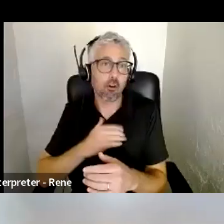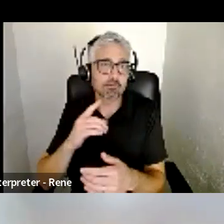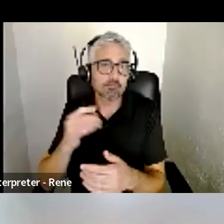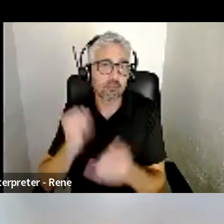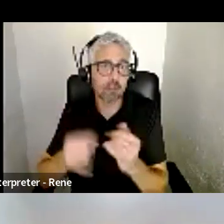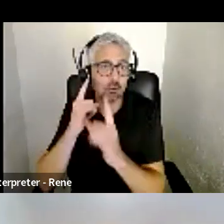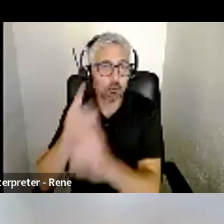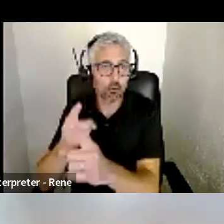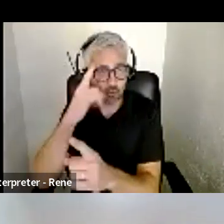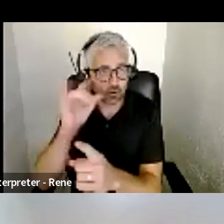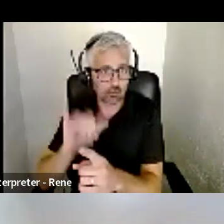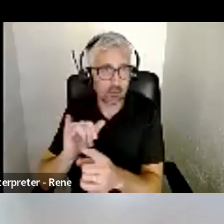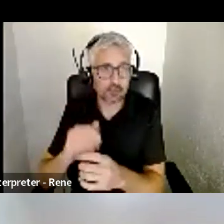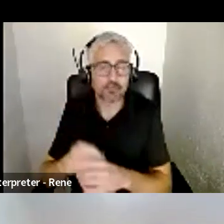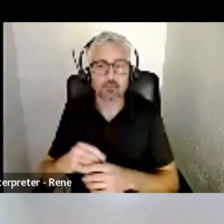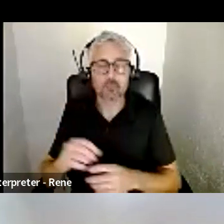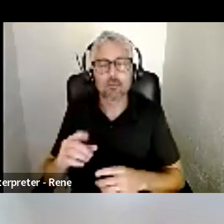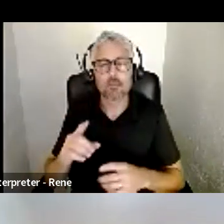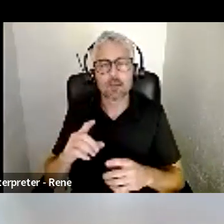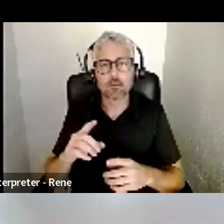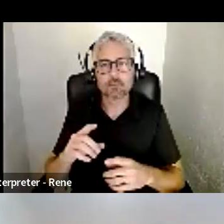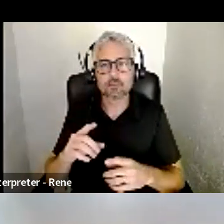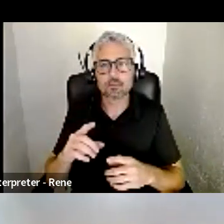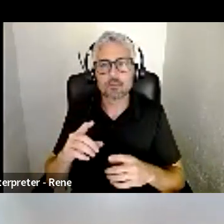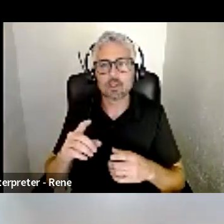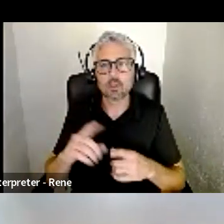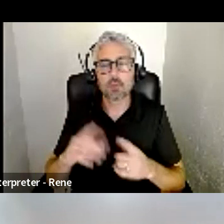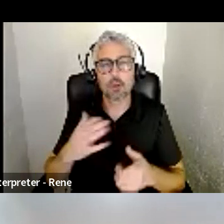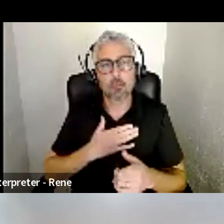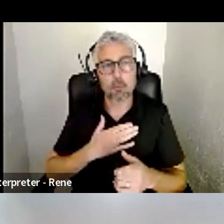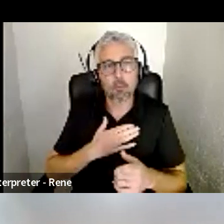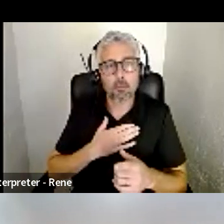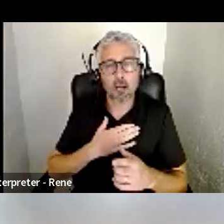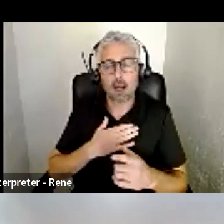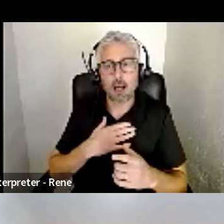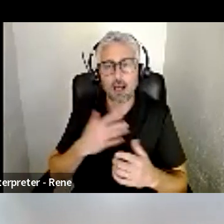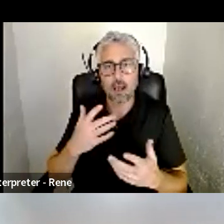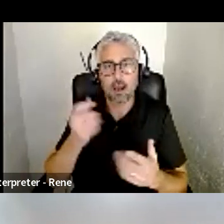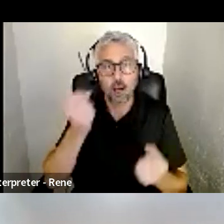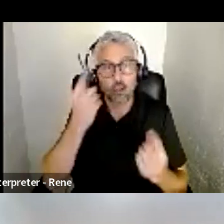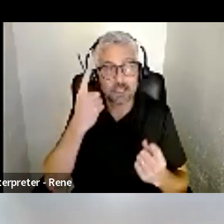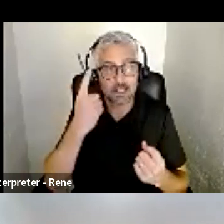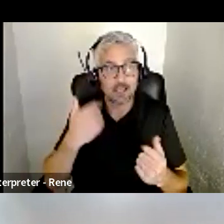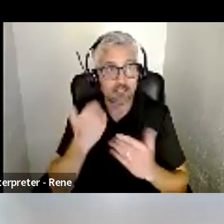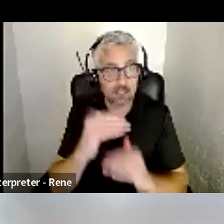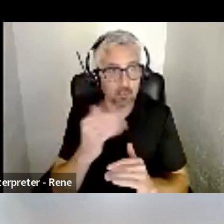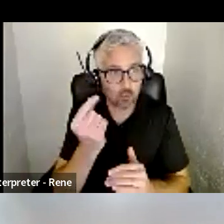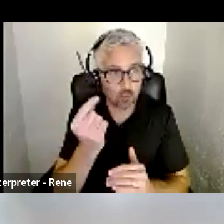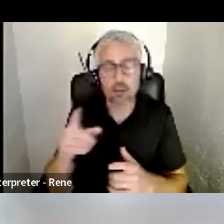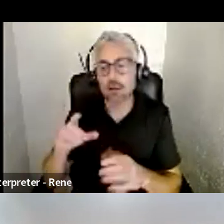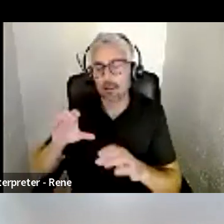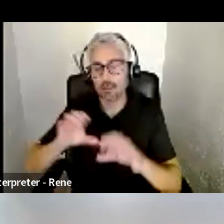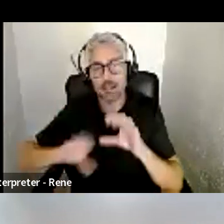But the challenge is, to my understanding, and this is where my Peter principle comes to a crashing halt, is the